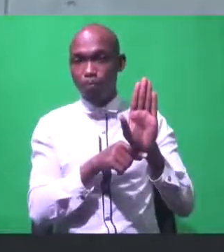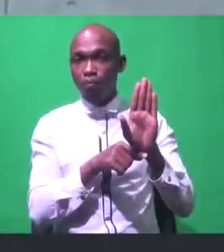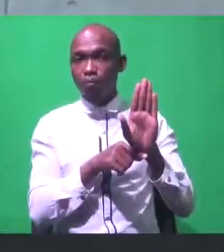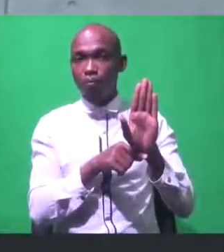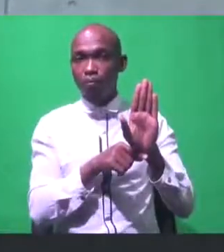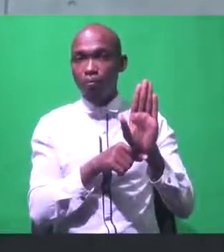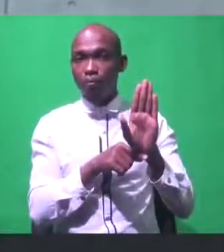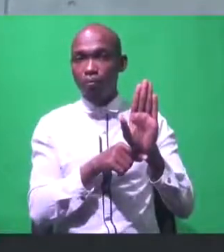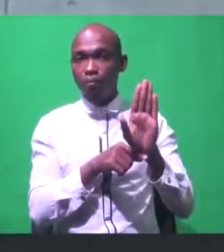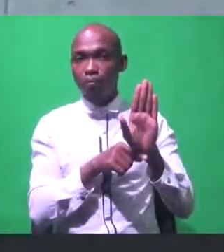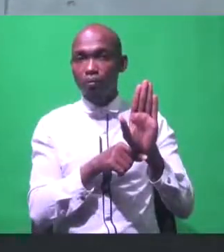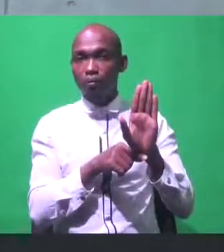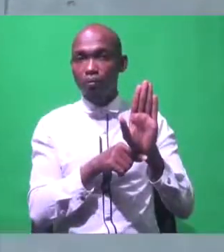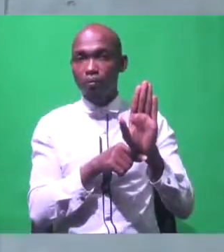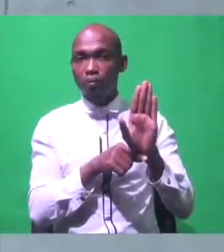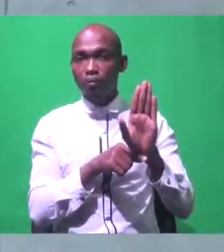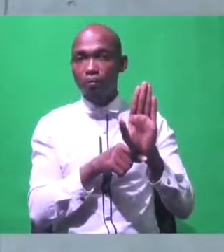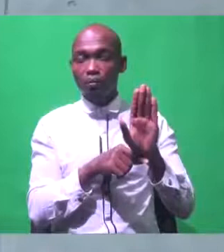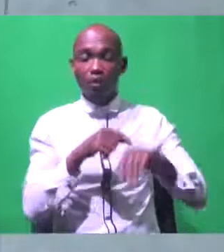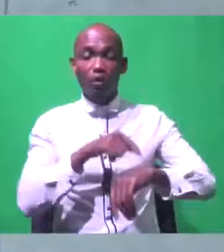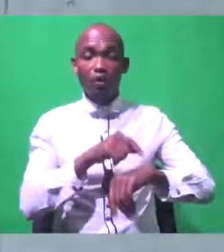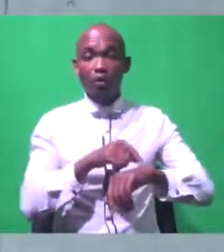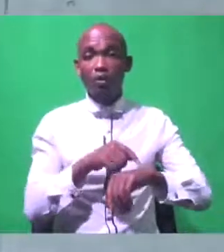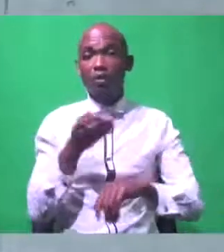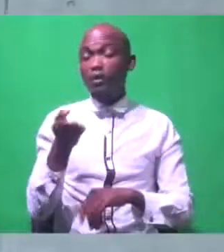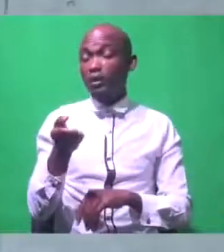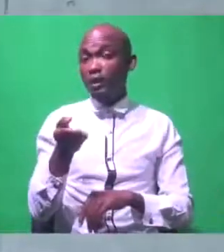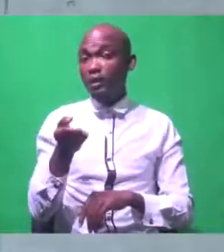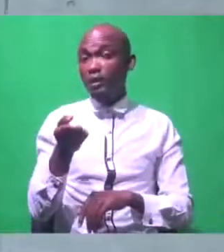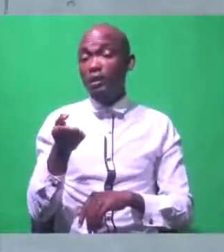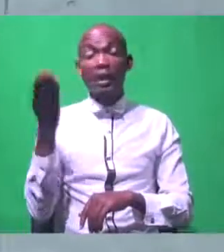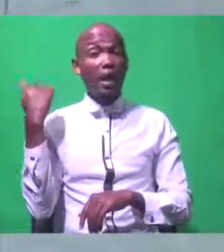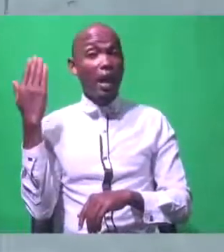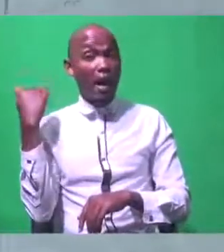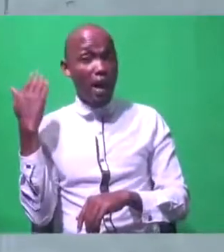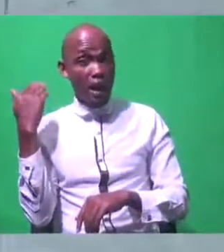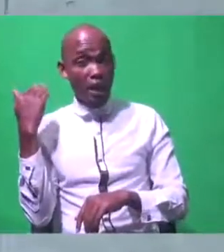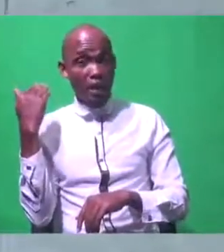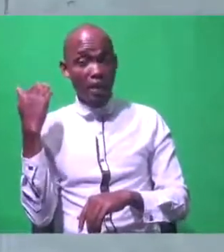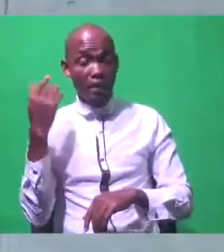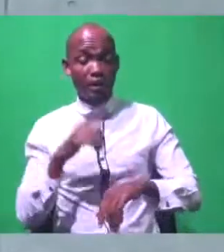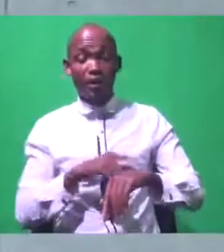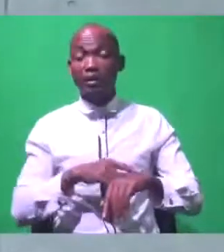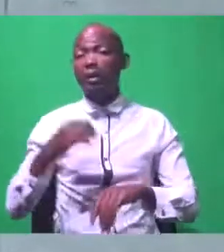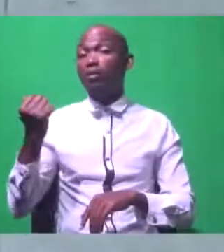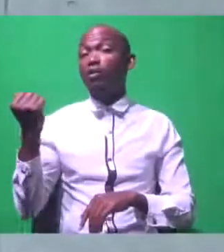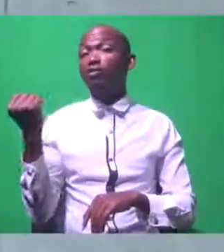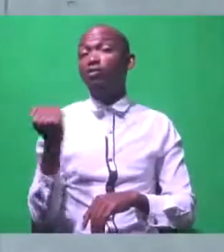in Africa during that era, during that time we had the